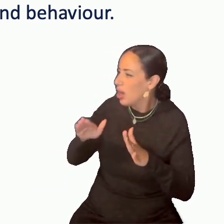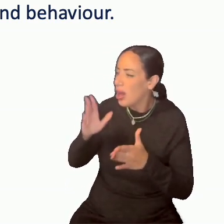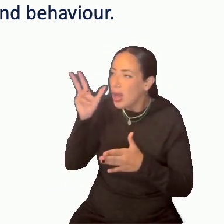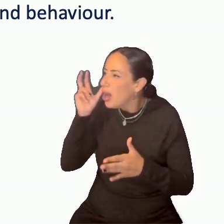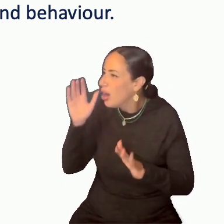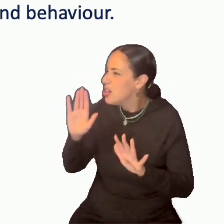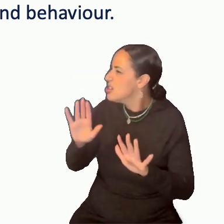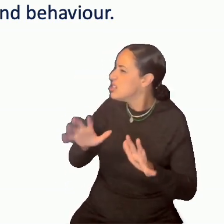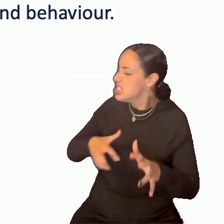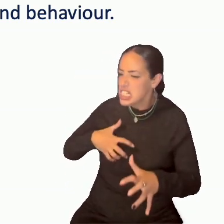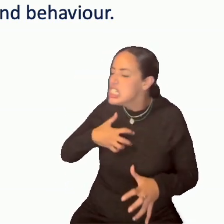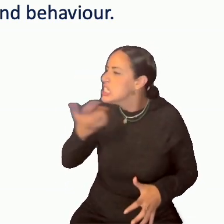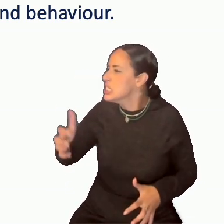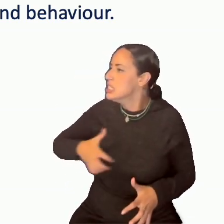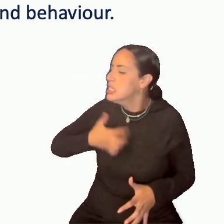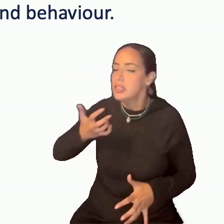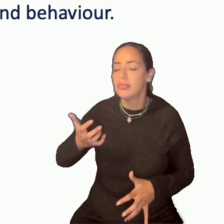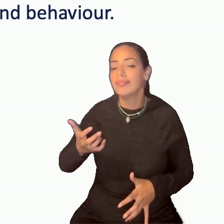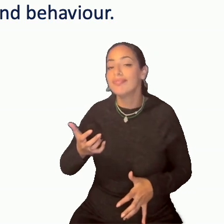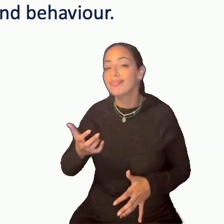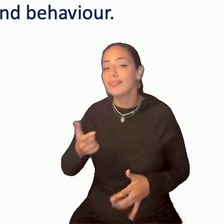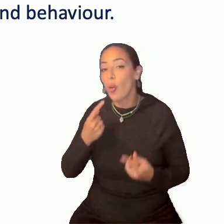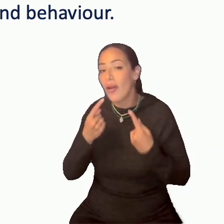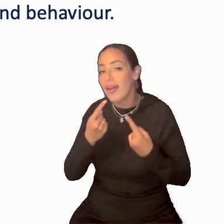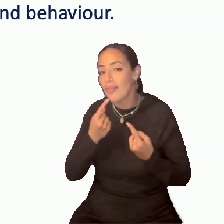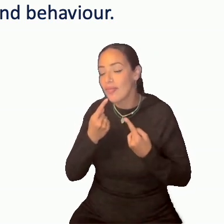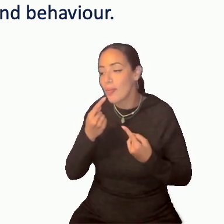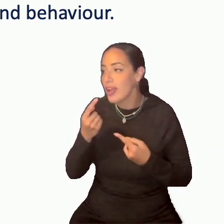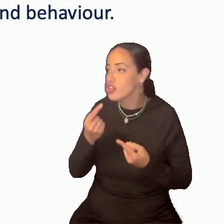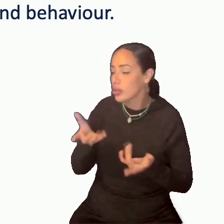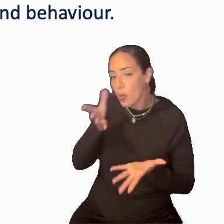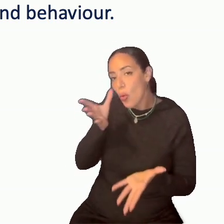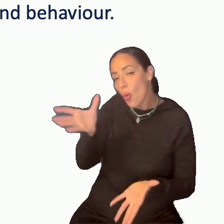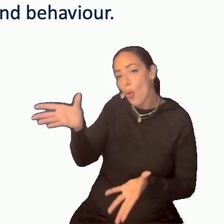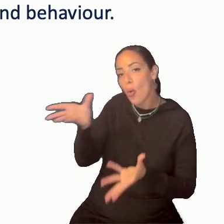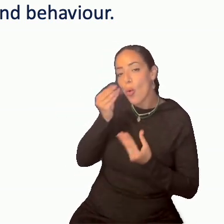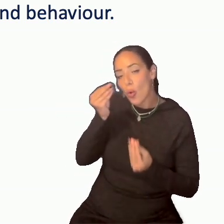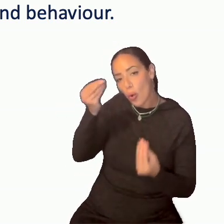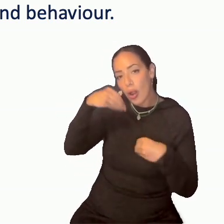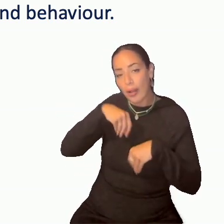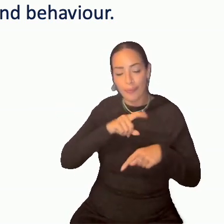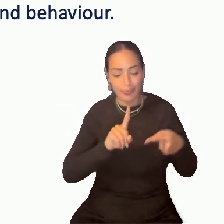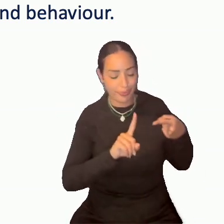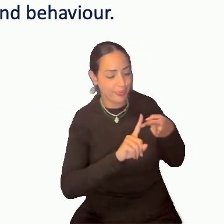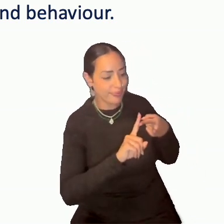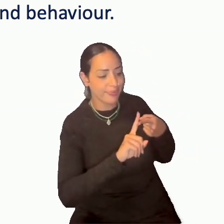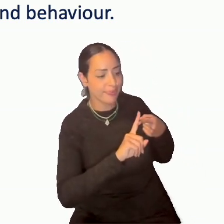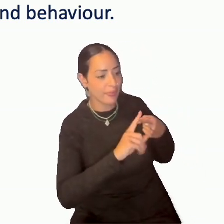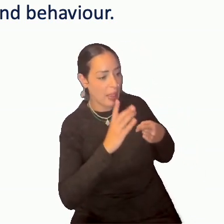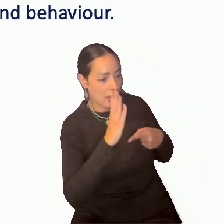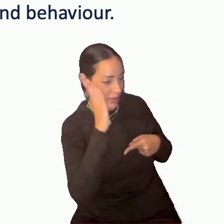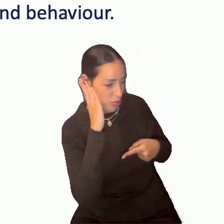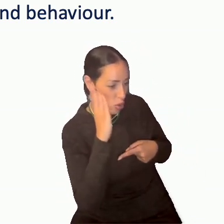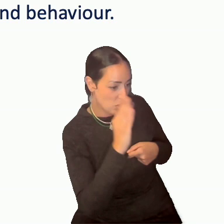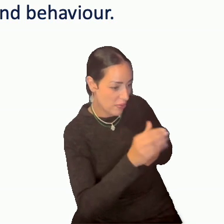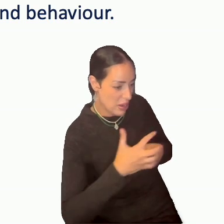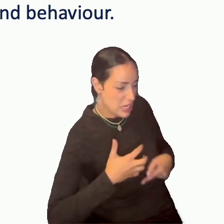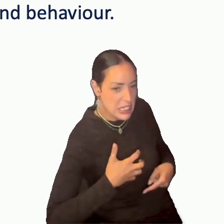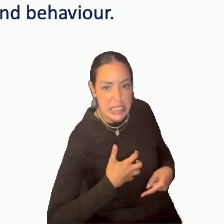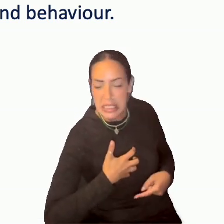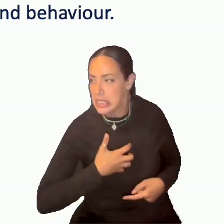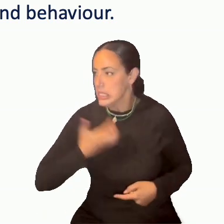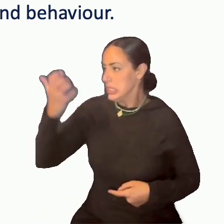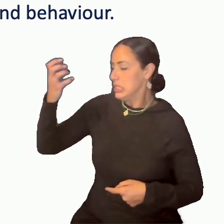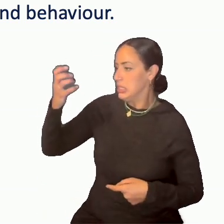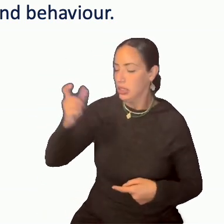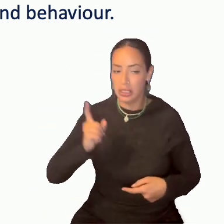partially heard. Likewise, there is a risk that the notifier will be required to absorb someone's anger, and this can be challenging to do.